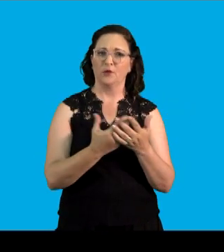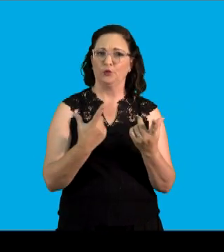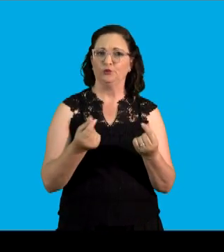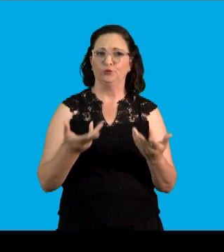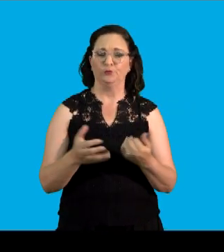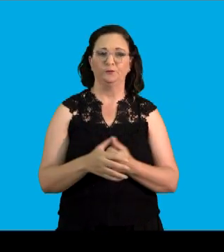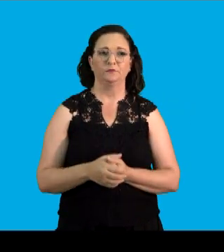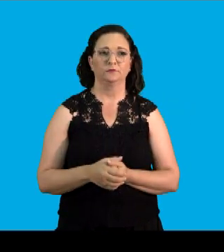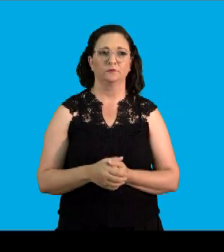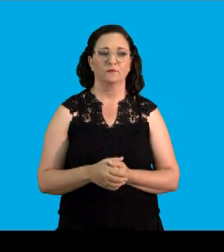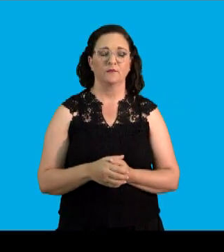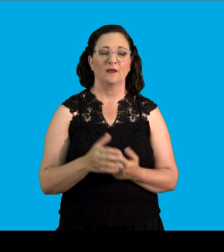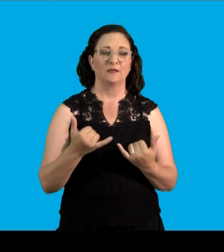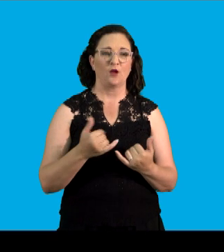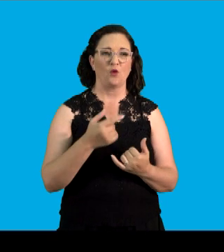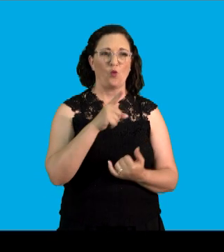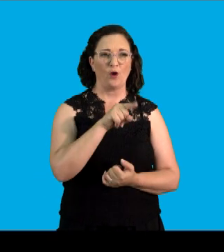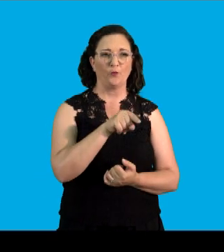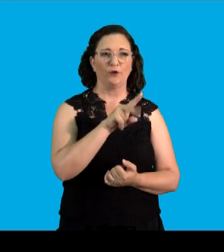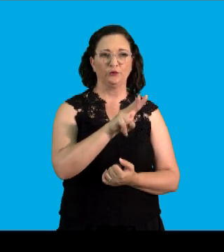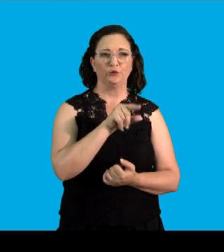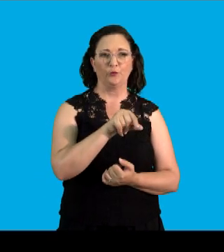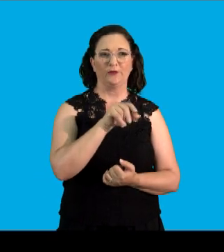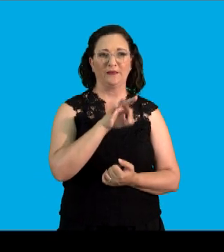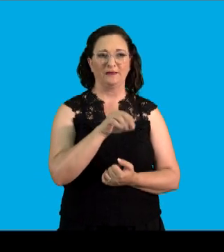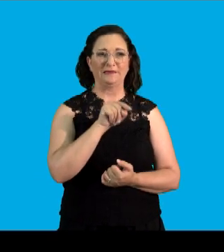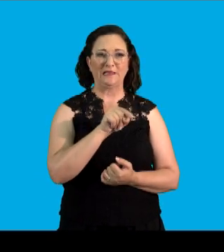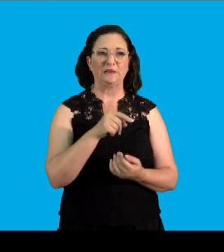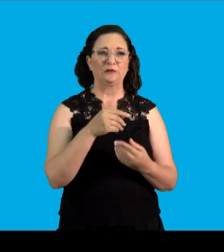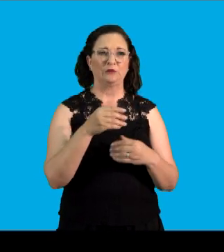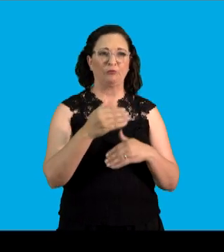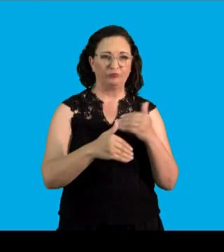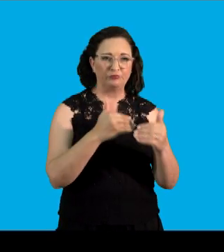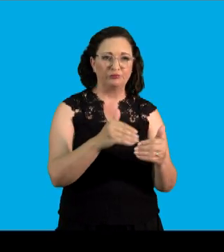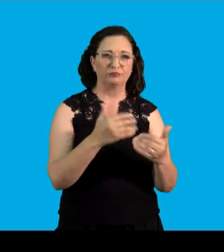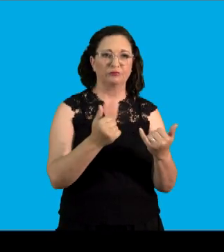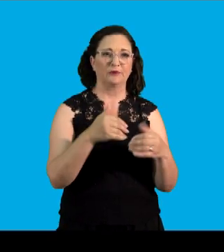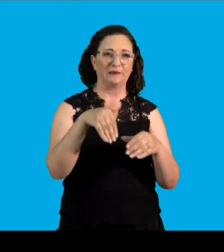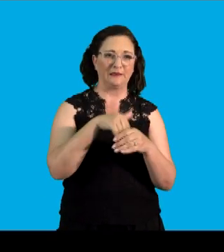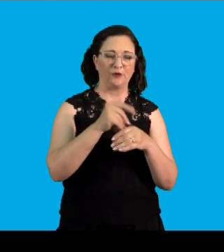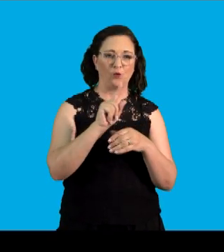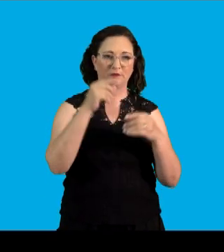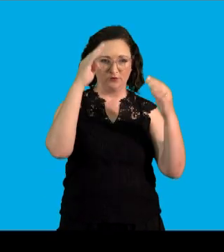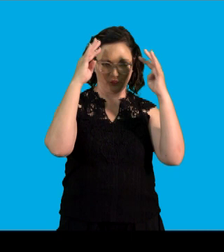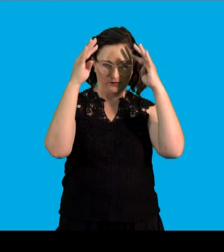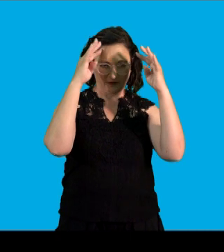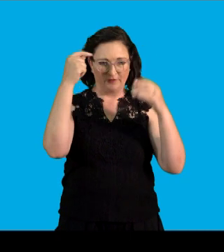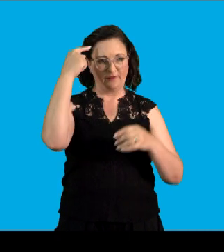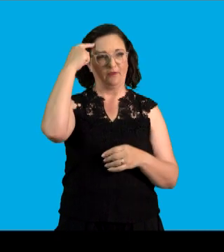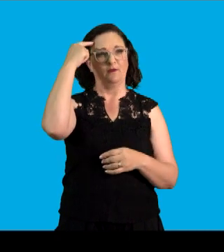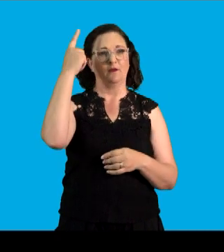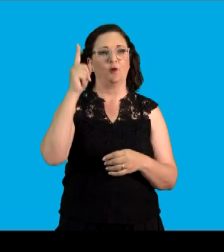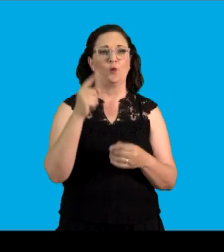1.2.3, this process requires creative thinking skills to generate and